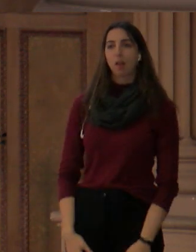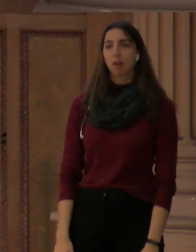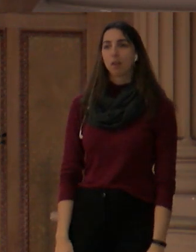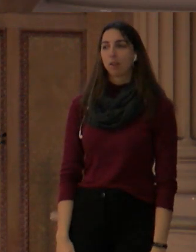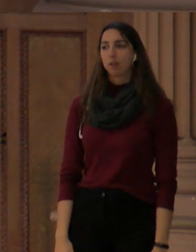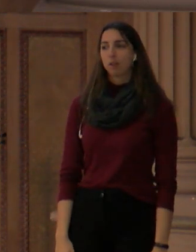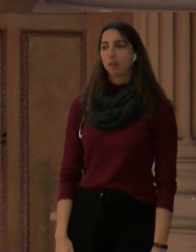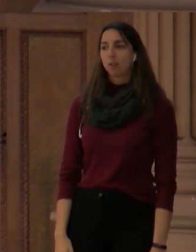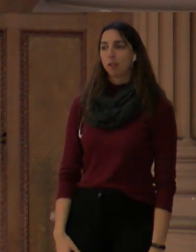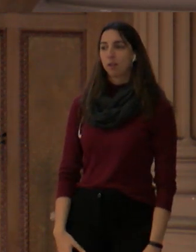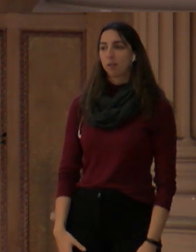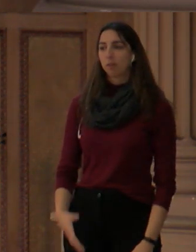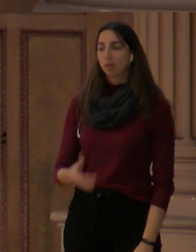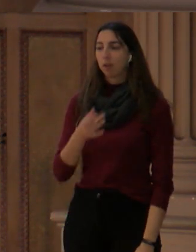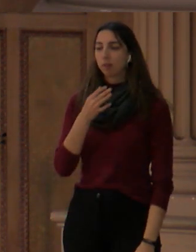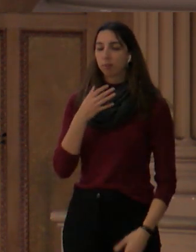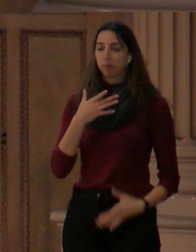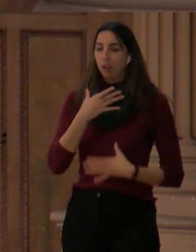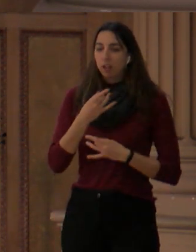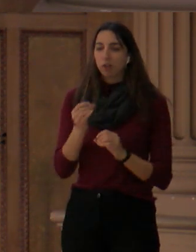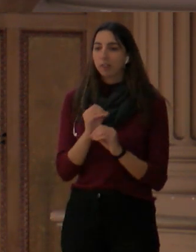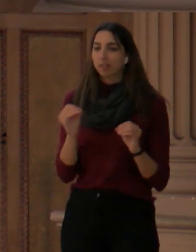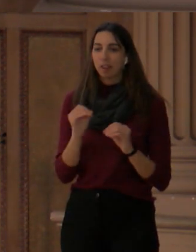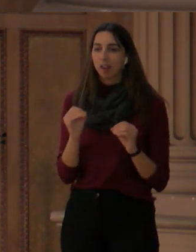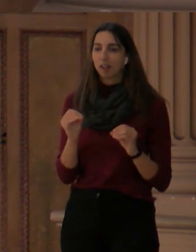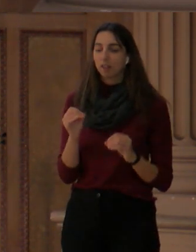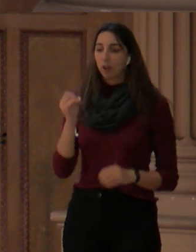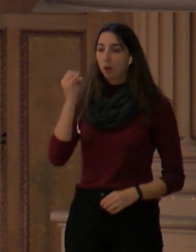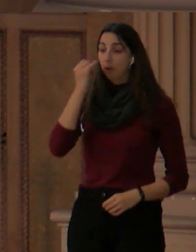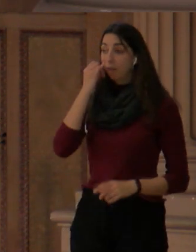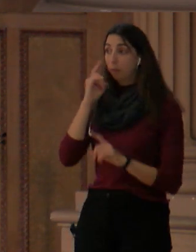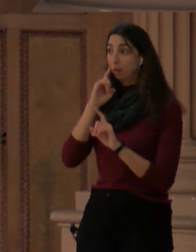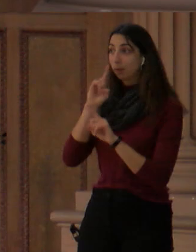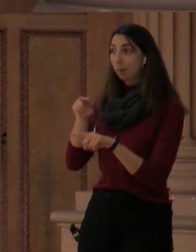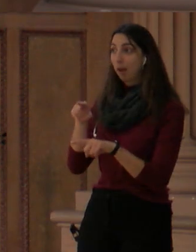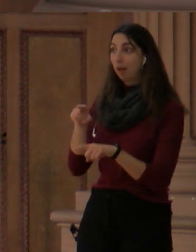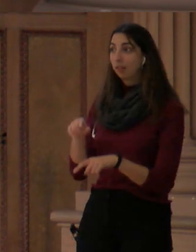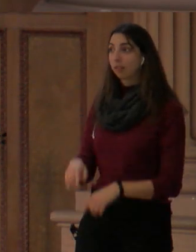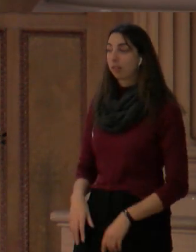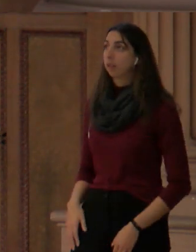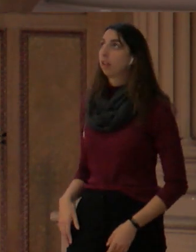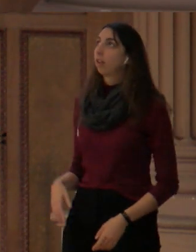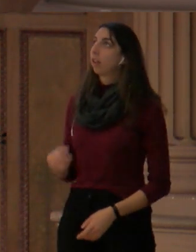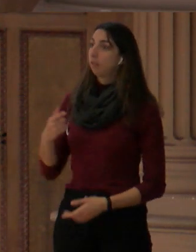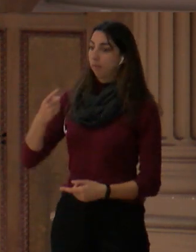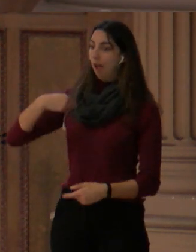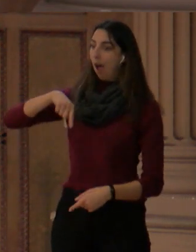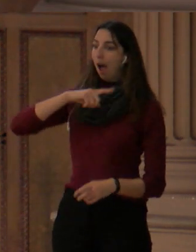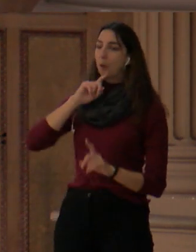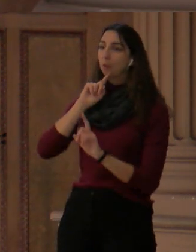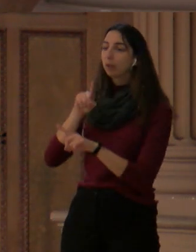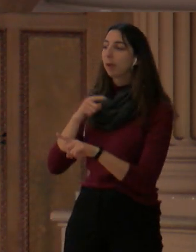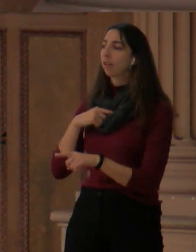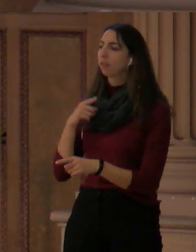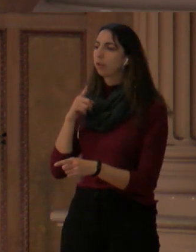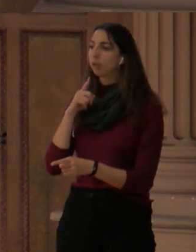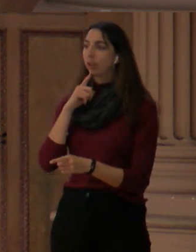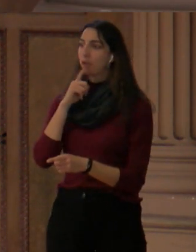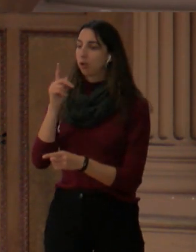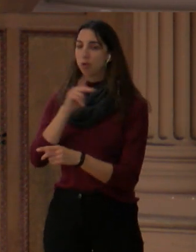If the response to the true king, when the true king comes, is to celebrate, then why in our lives are we just so